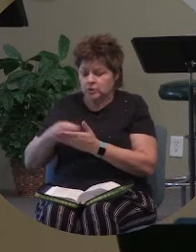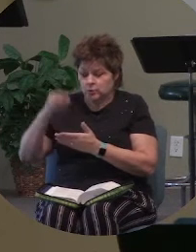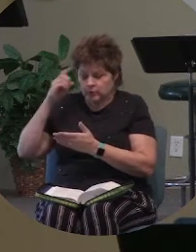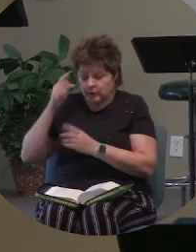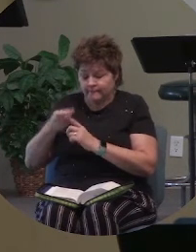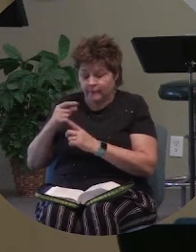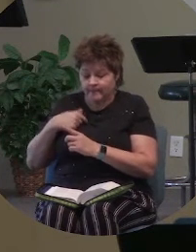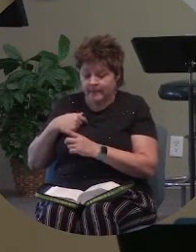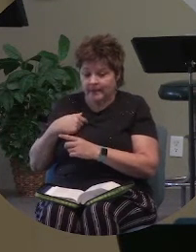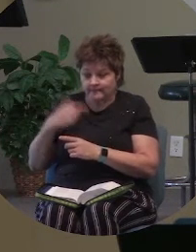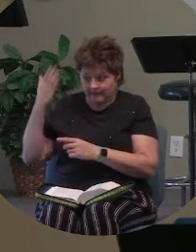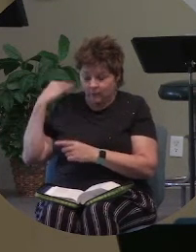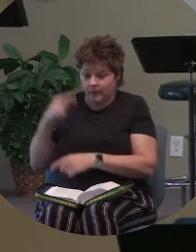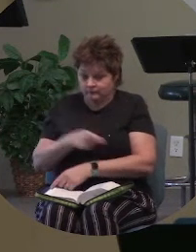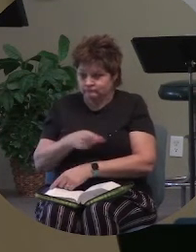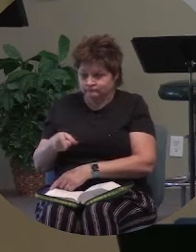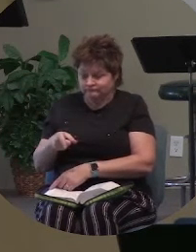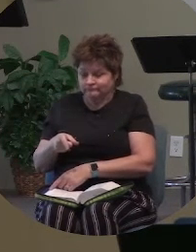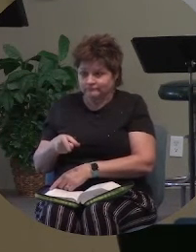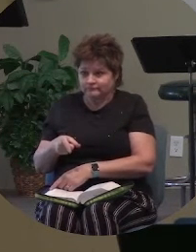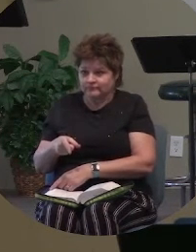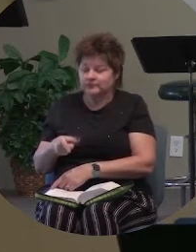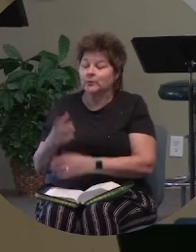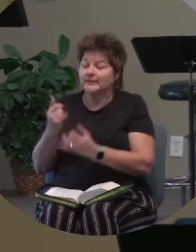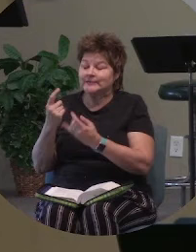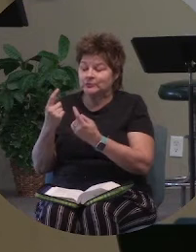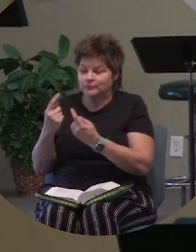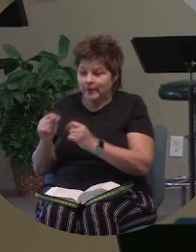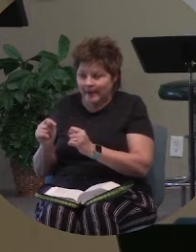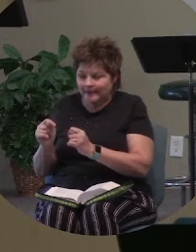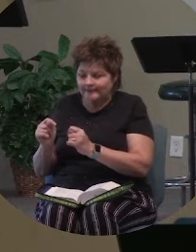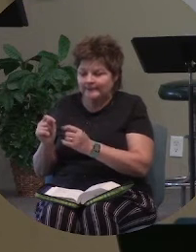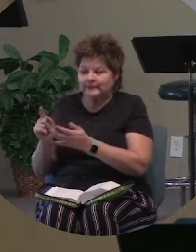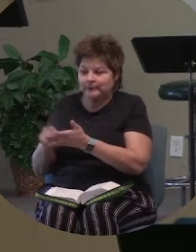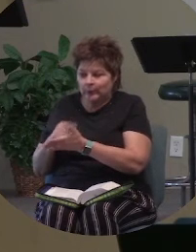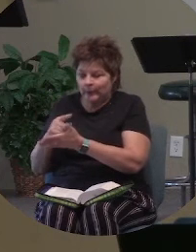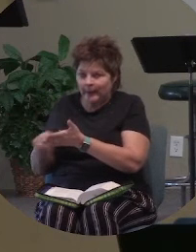me. And so he's trying to correct